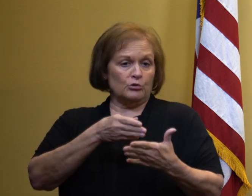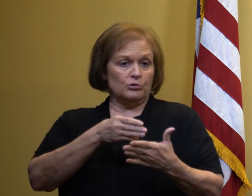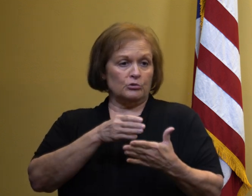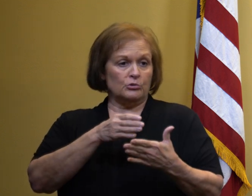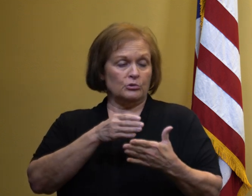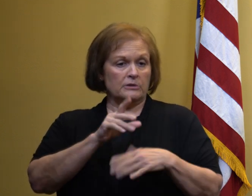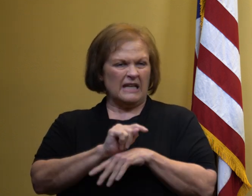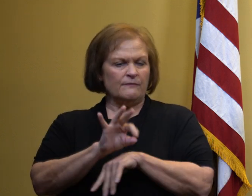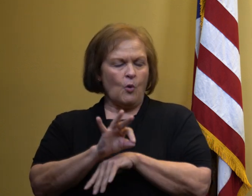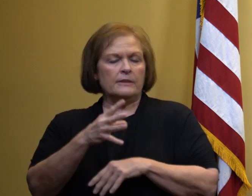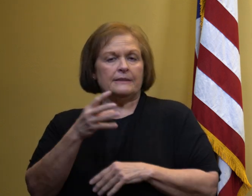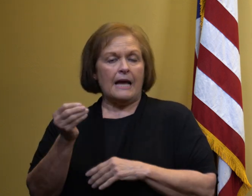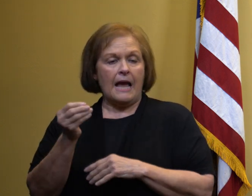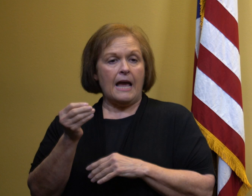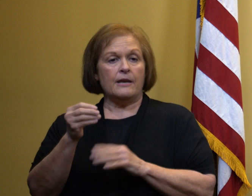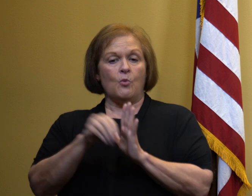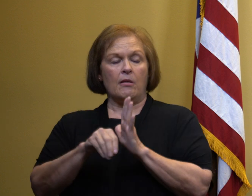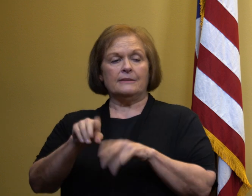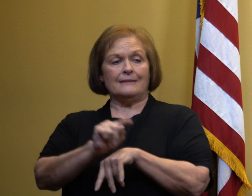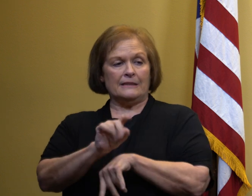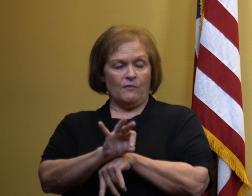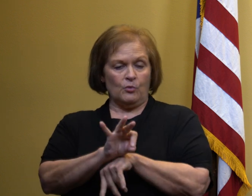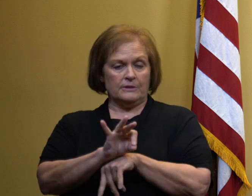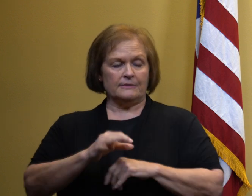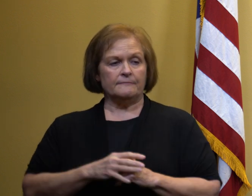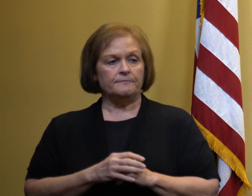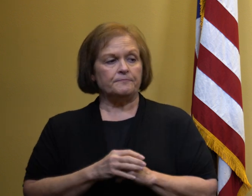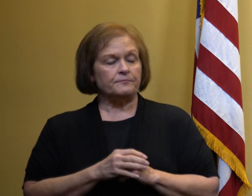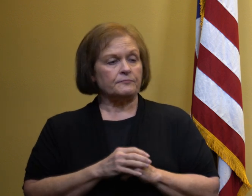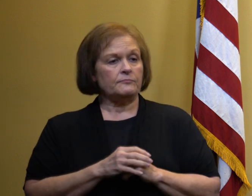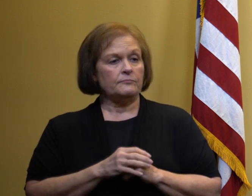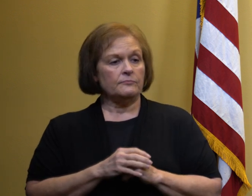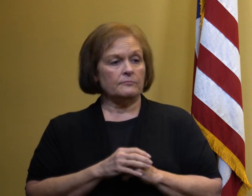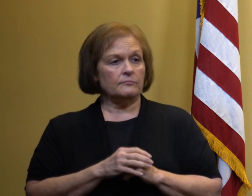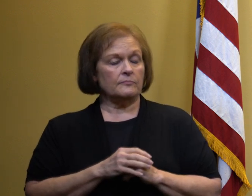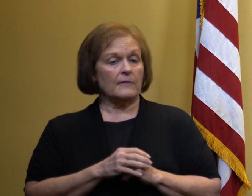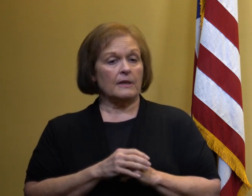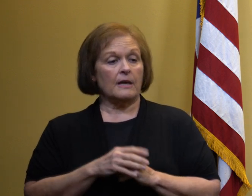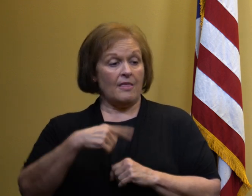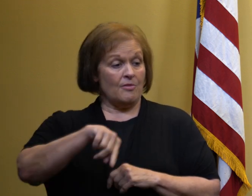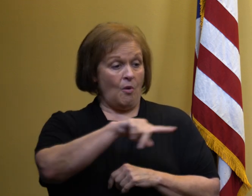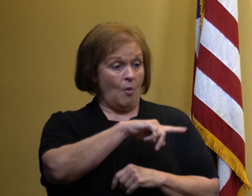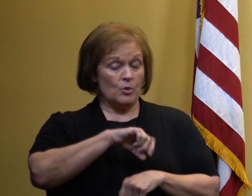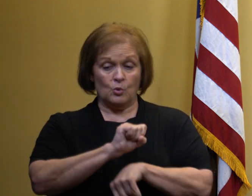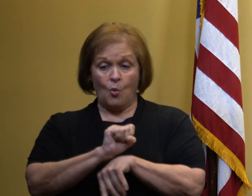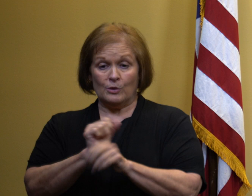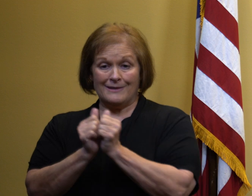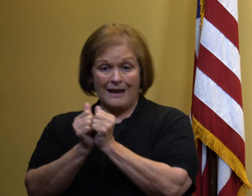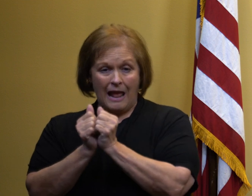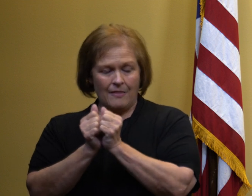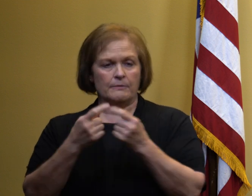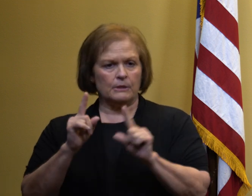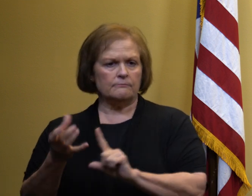our U.S. Marshal New Orleans Task Force. Just bringing these arrests, making solid